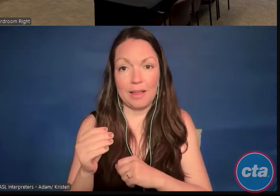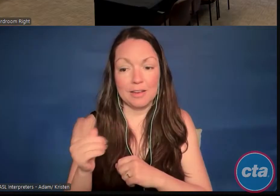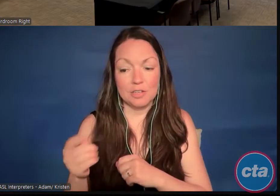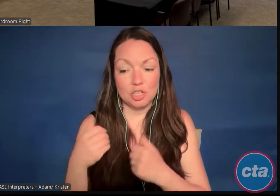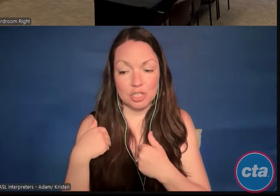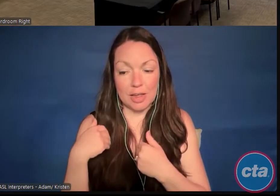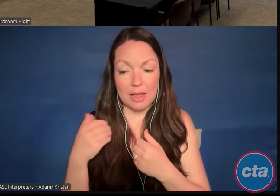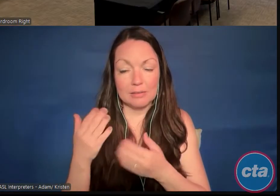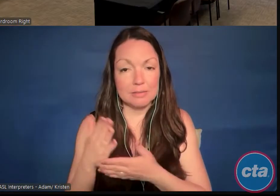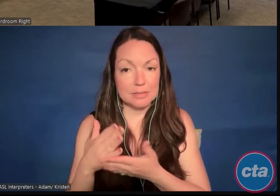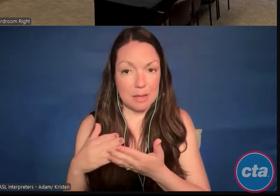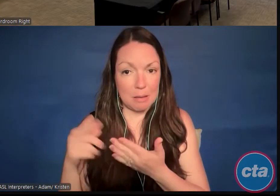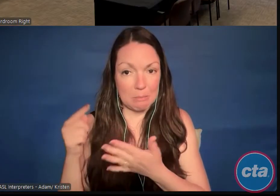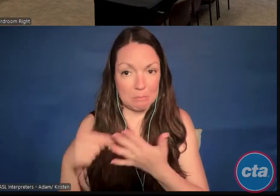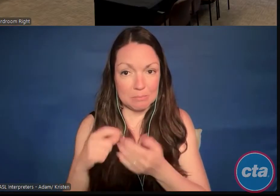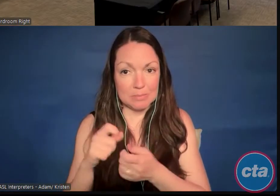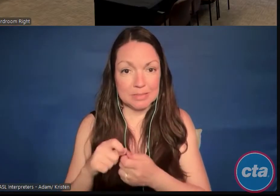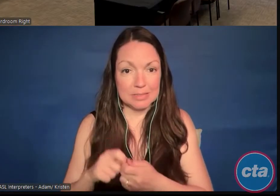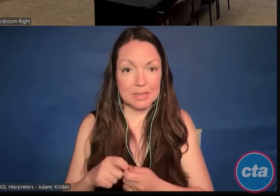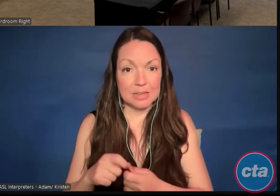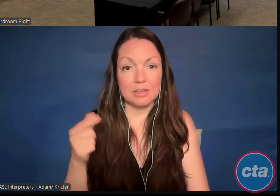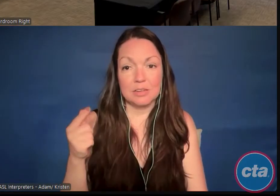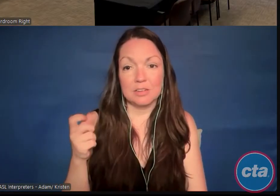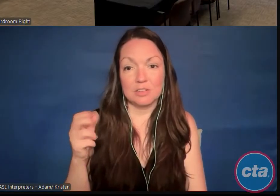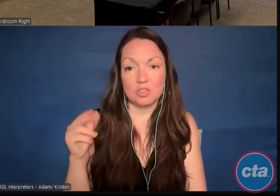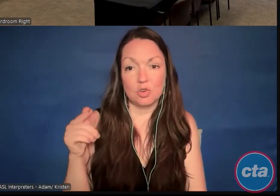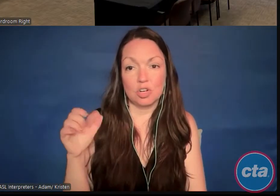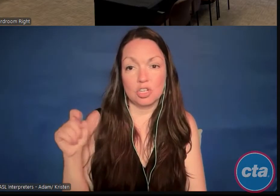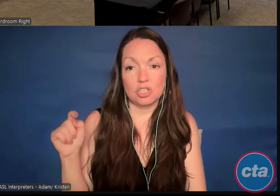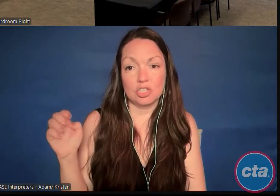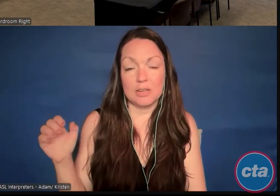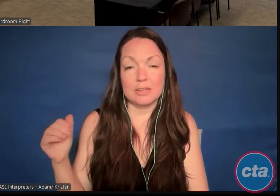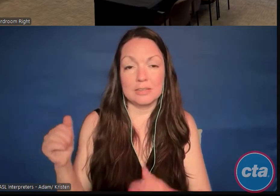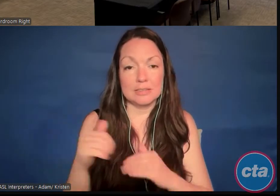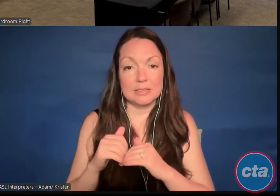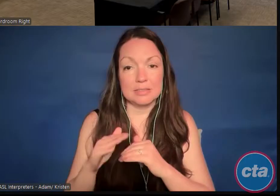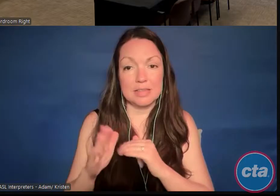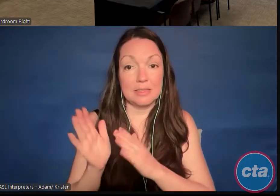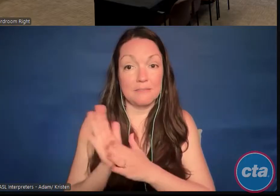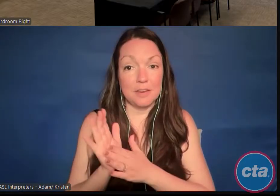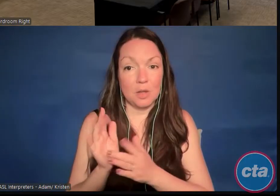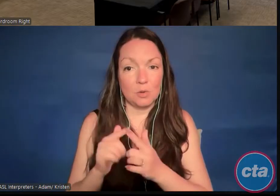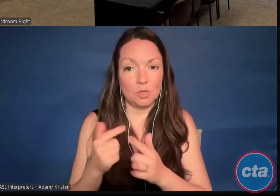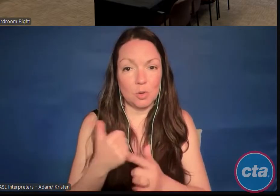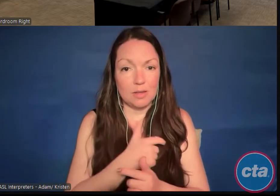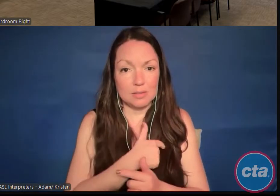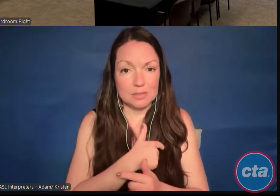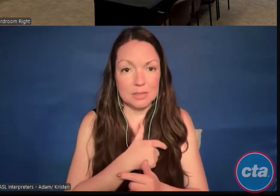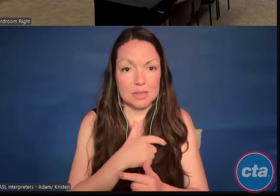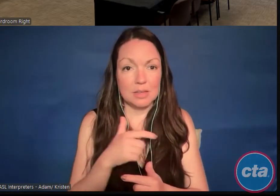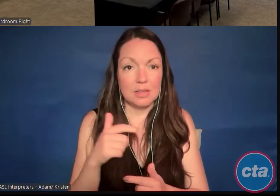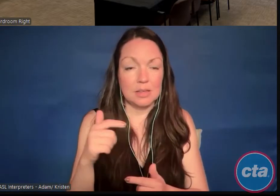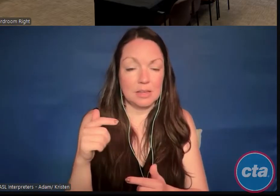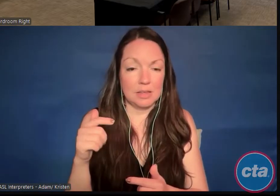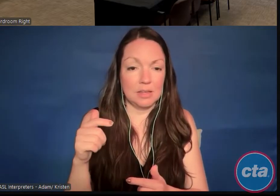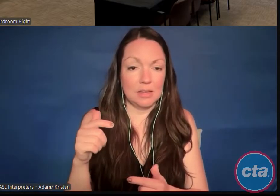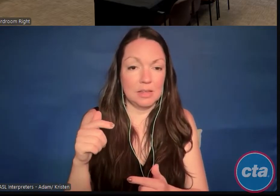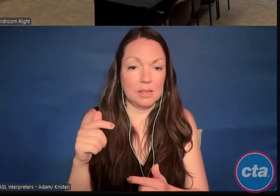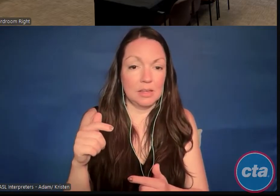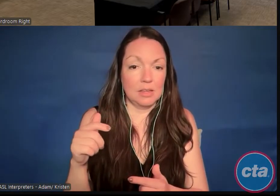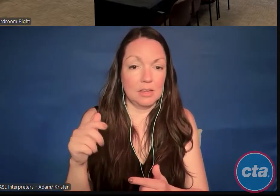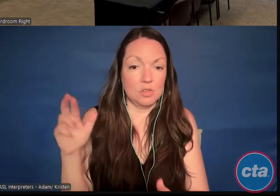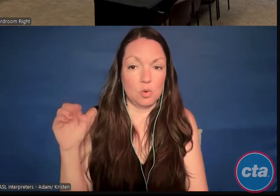that. Yes, Georgia sent her video to us, and to Robin and I, and we both like